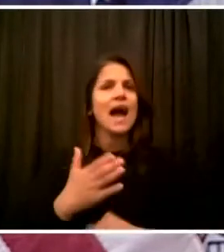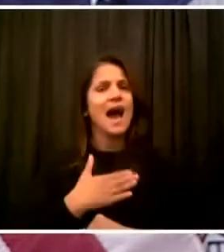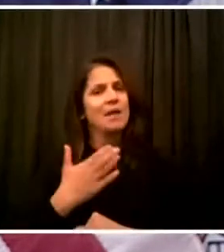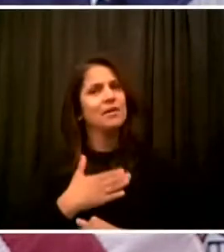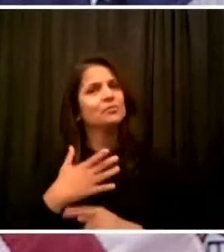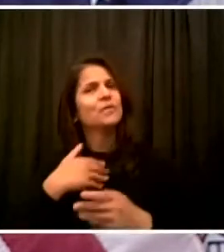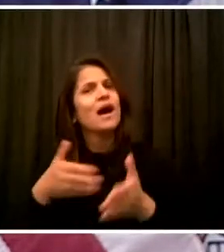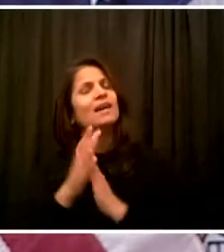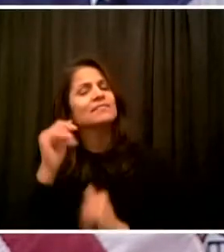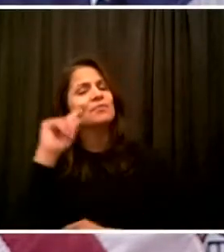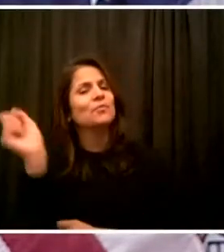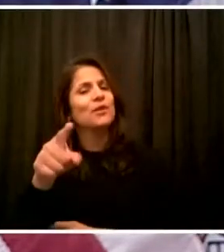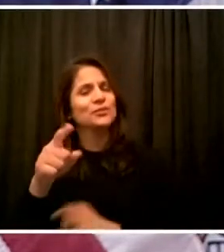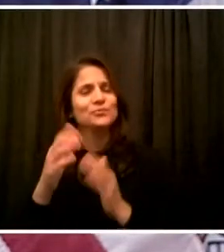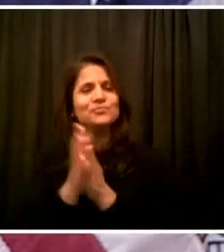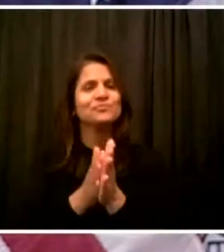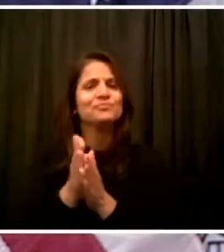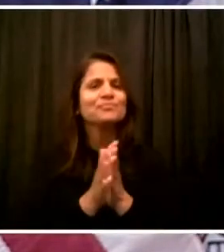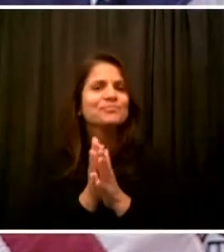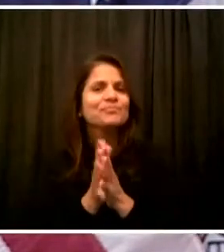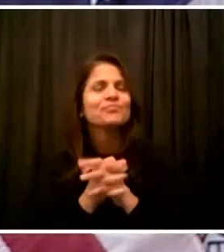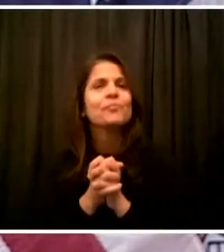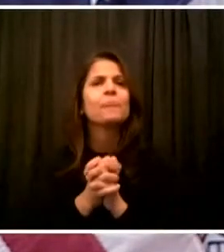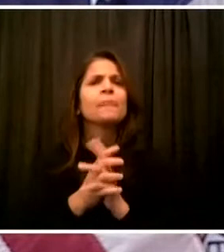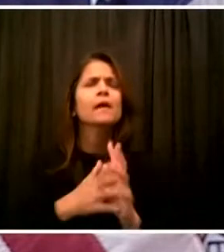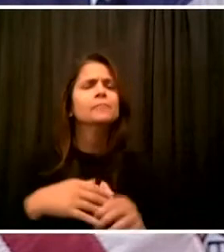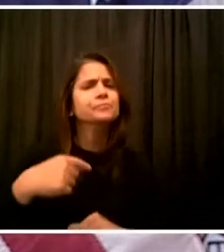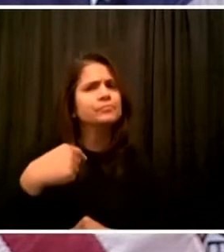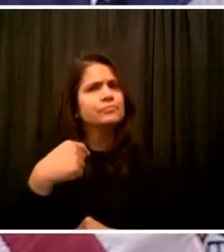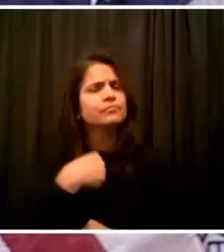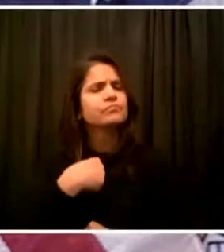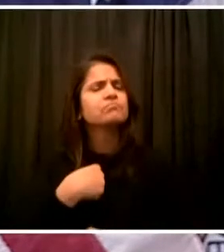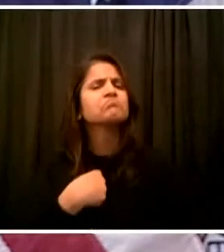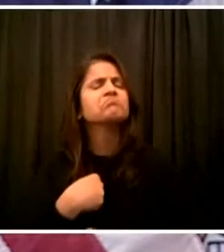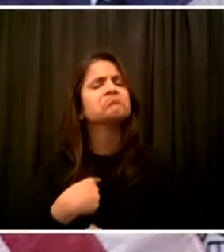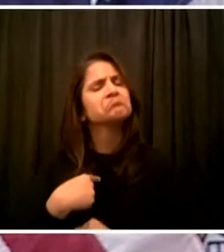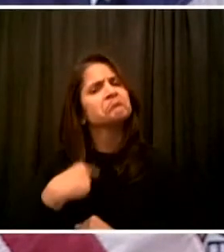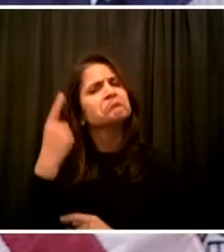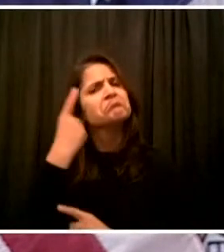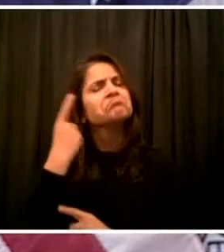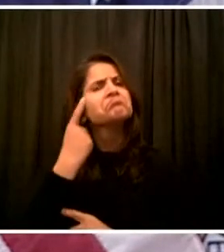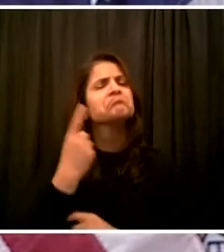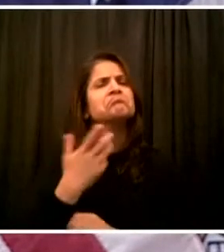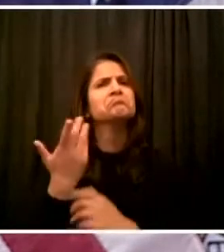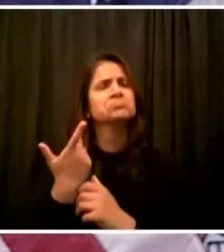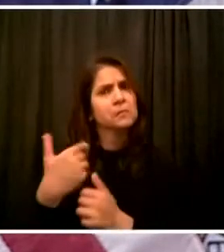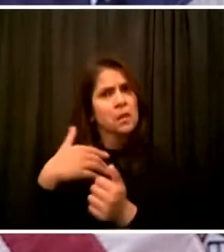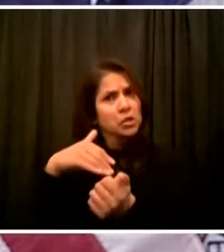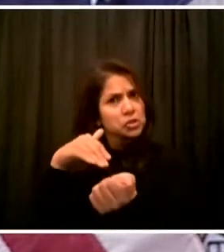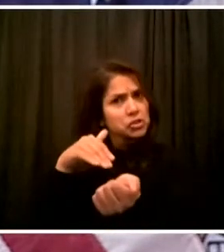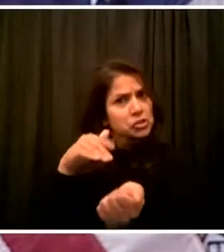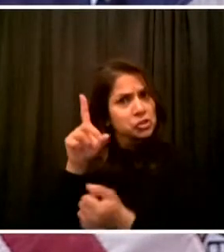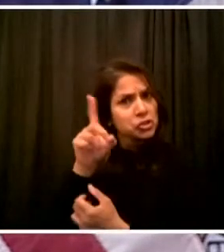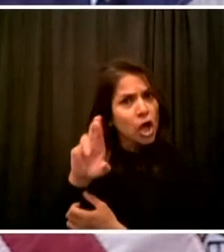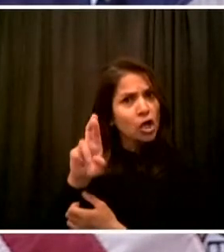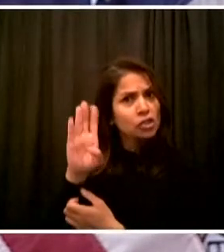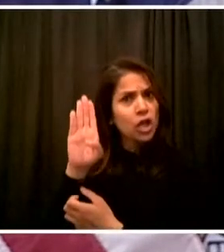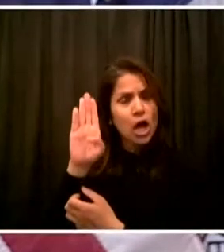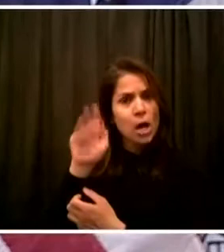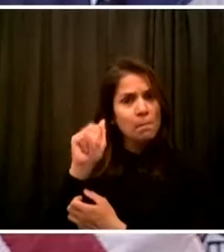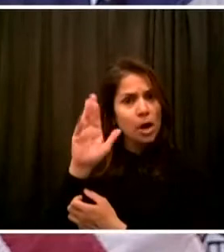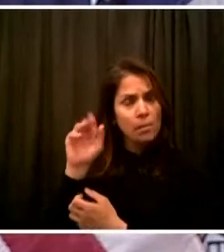where Commissioner Barbeau and Shea are at. Why are they not at this press conference? We spoke to